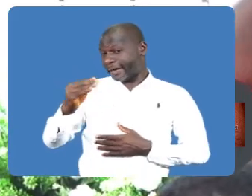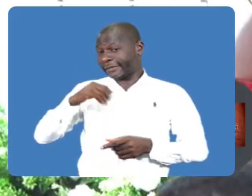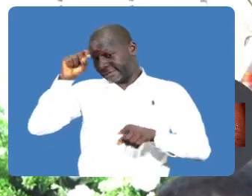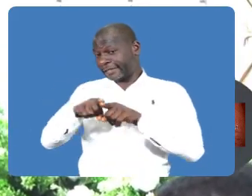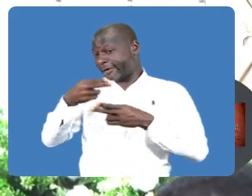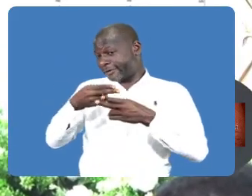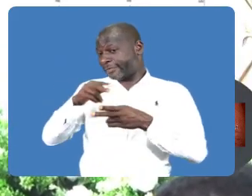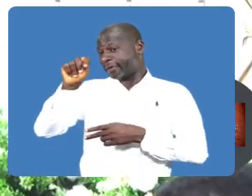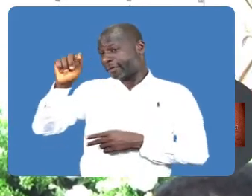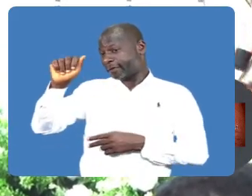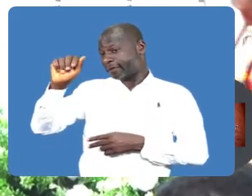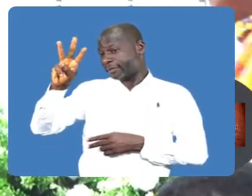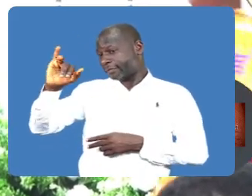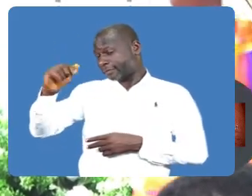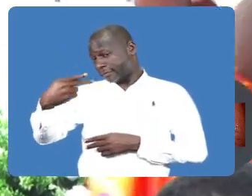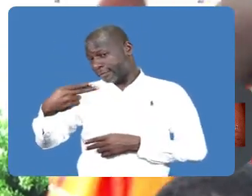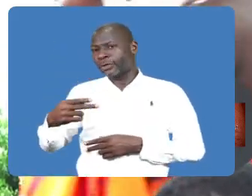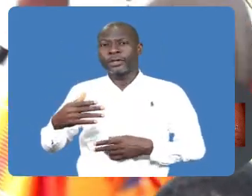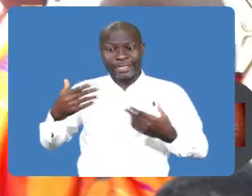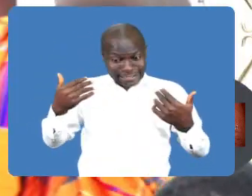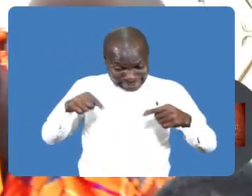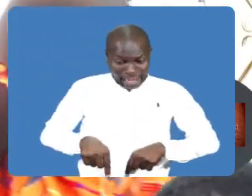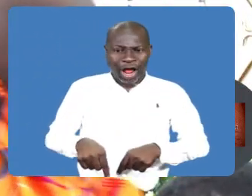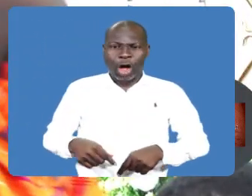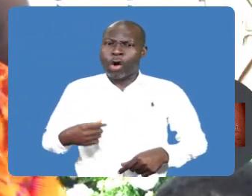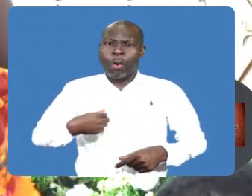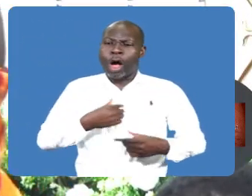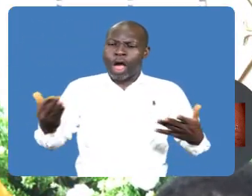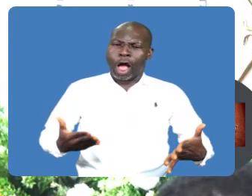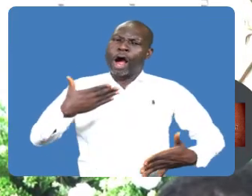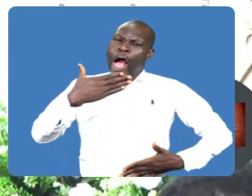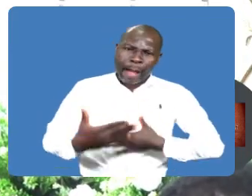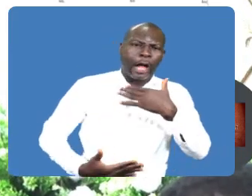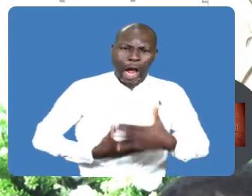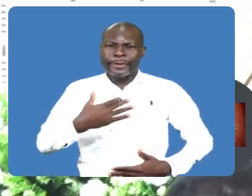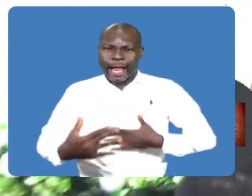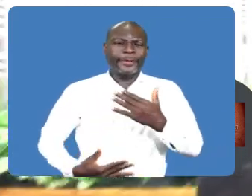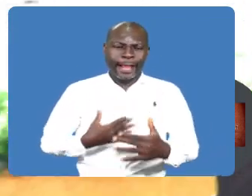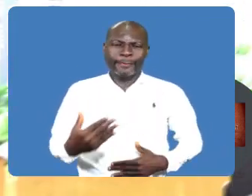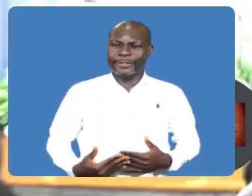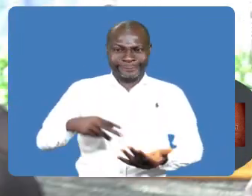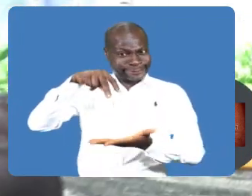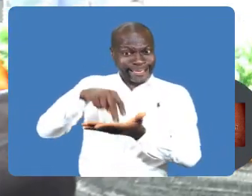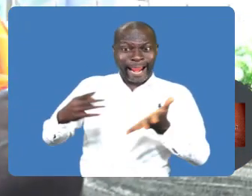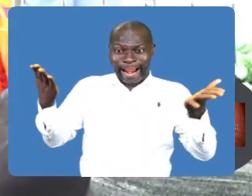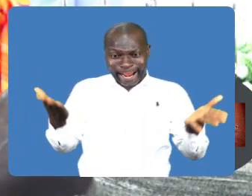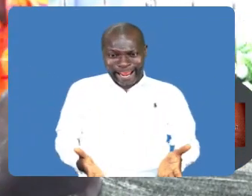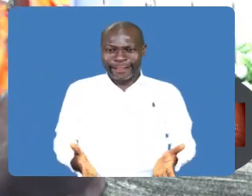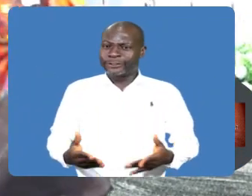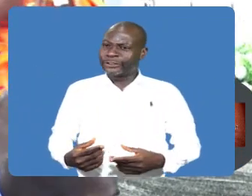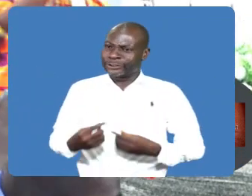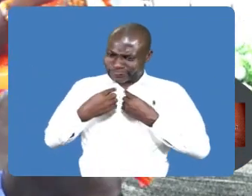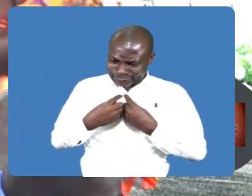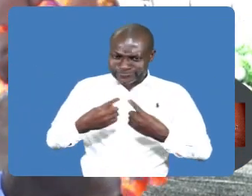Teria. Today, we are in a high spirit to stand in front of you to recite a poem